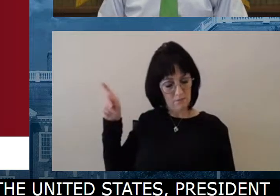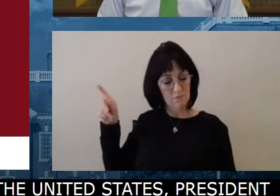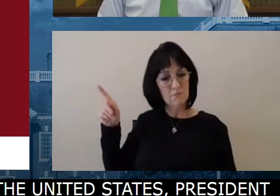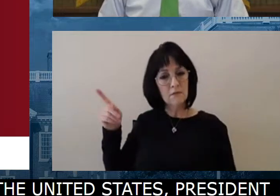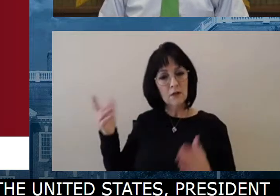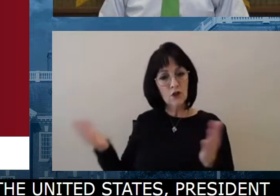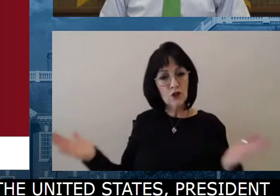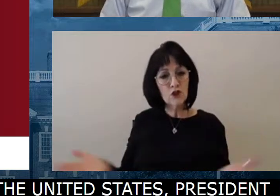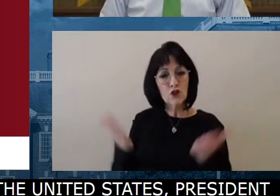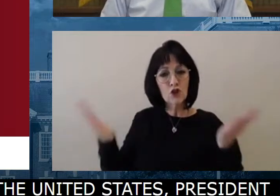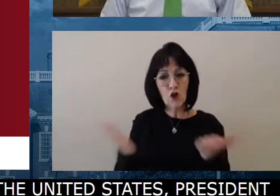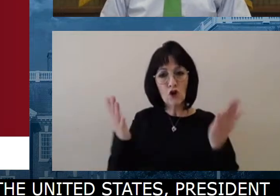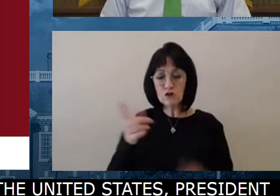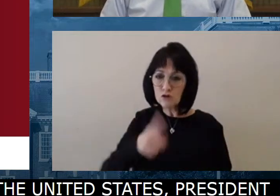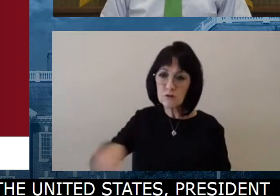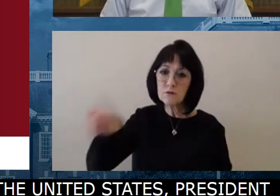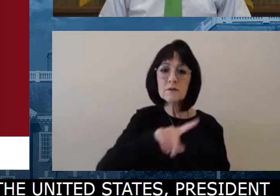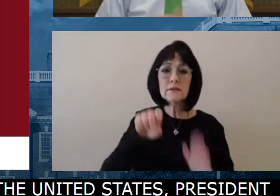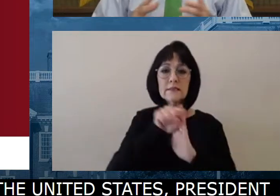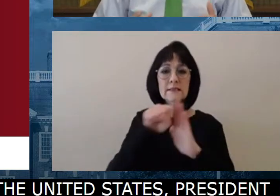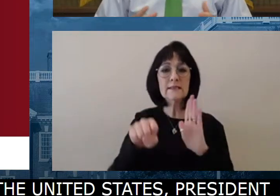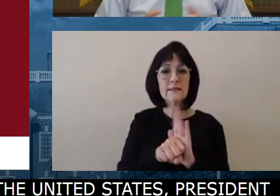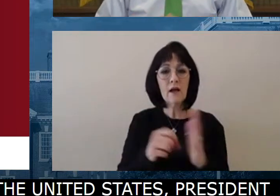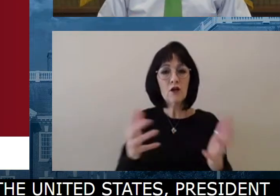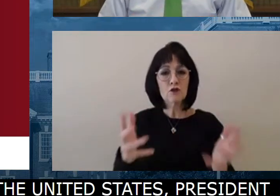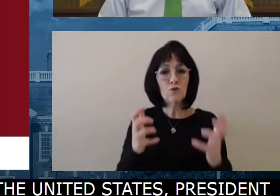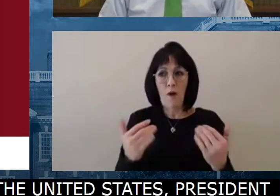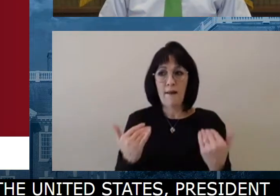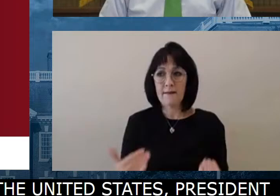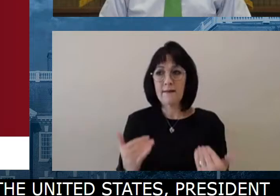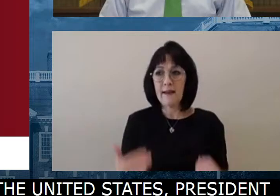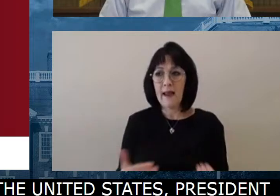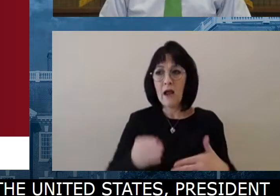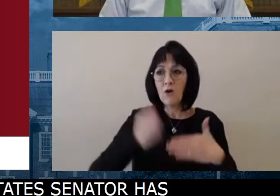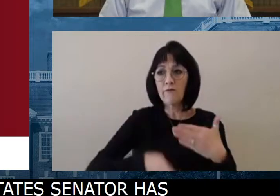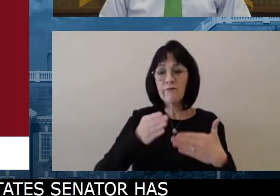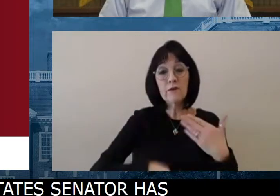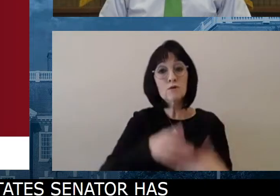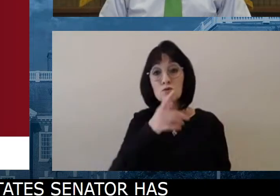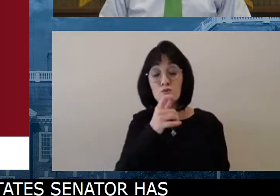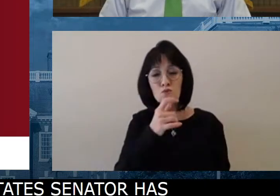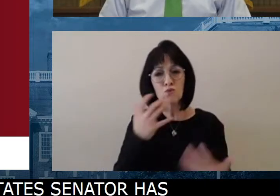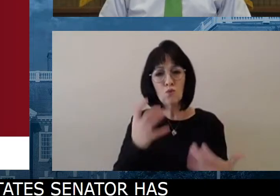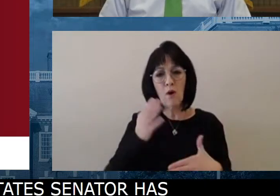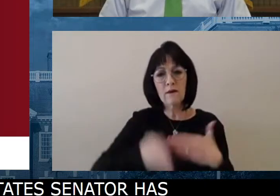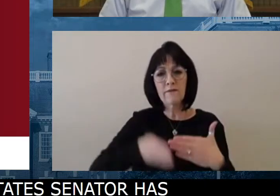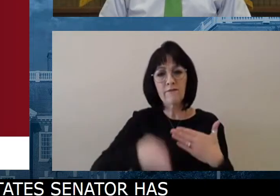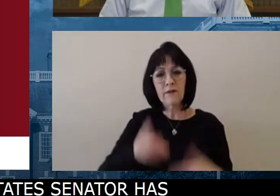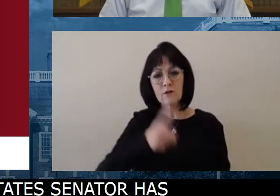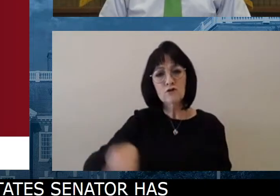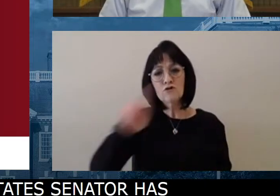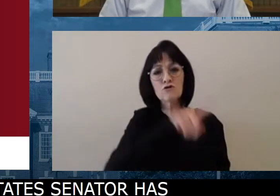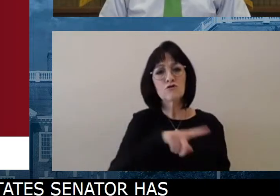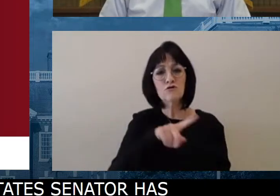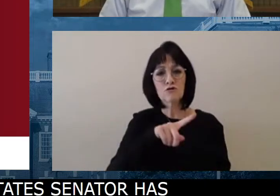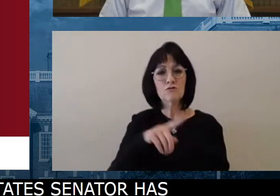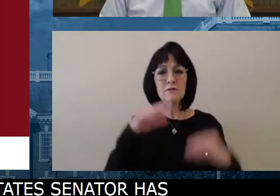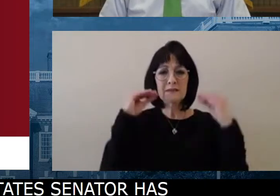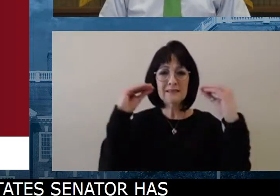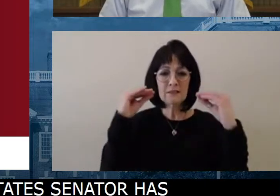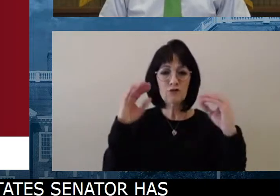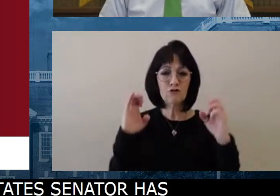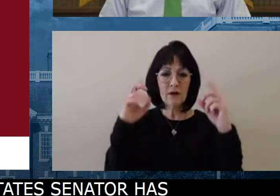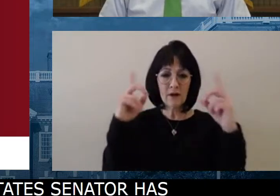vaccinating our educators, school personnel. And so we're going to really lean into that effort as we have been. We have about a third of